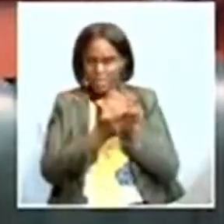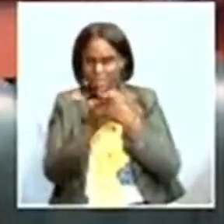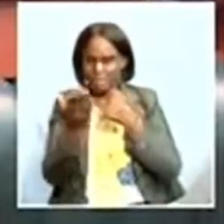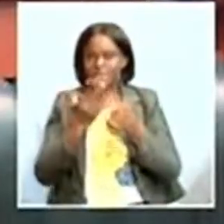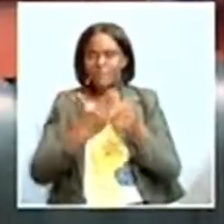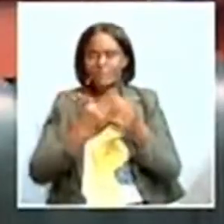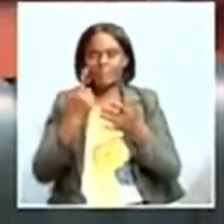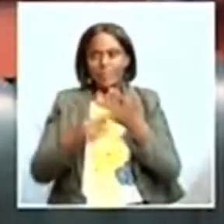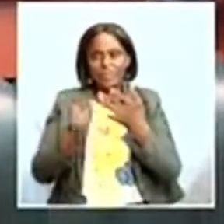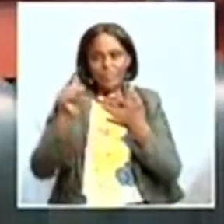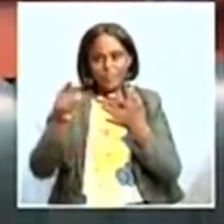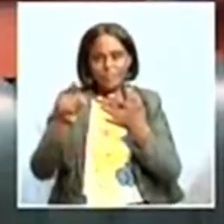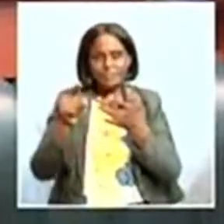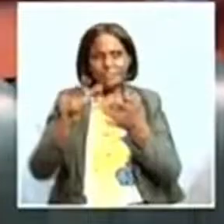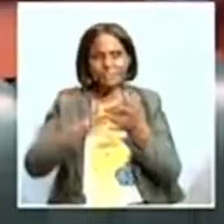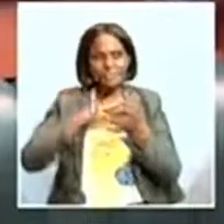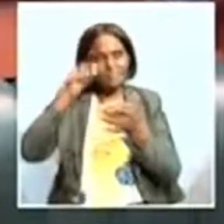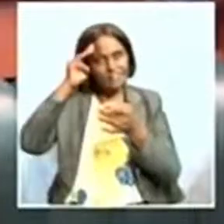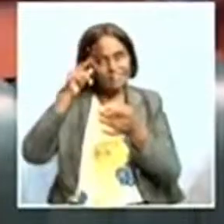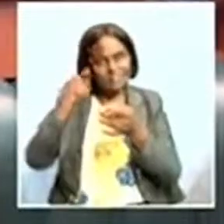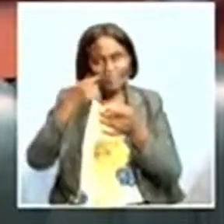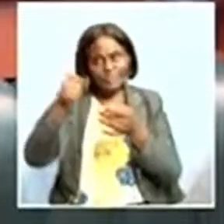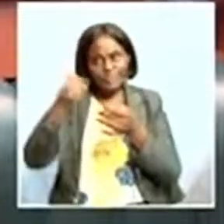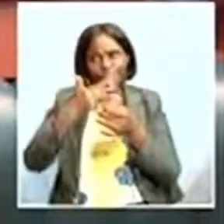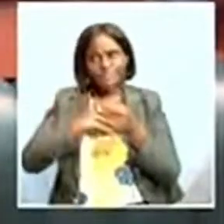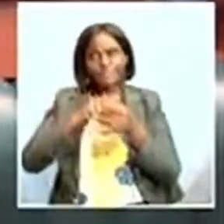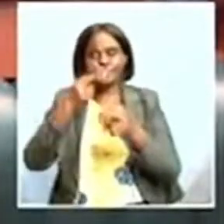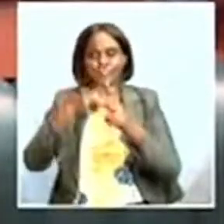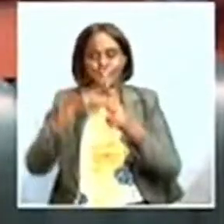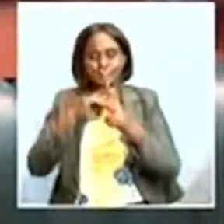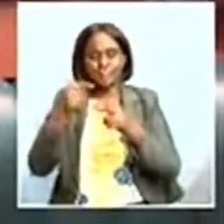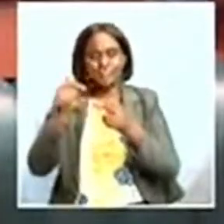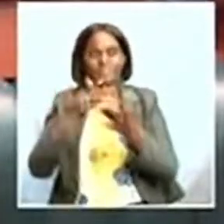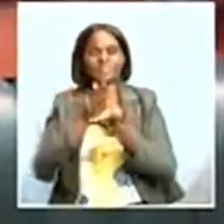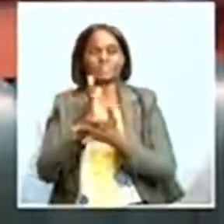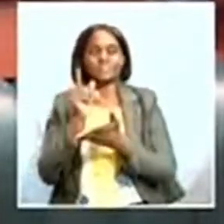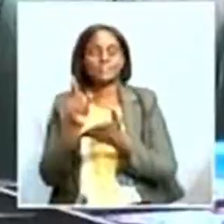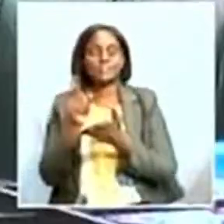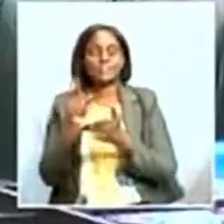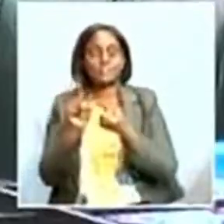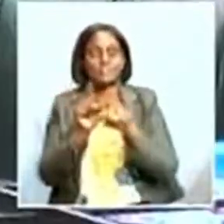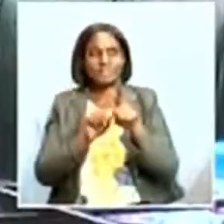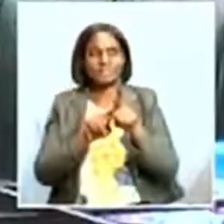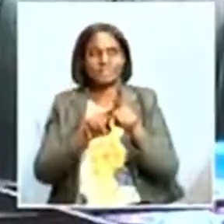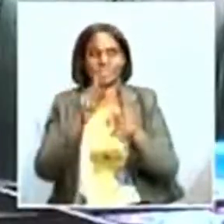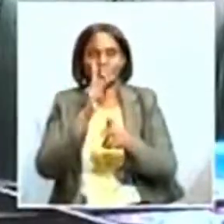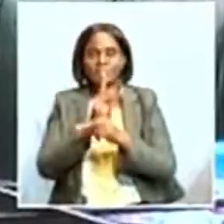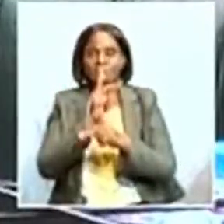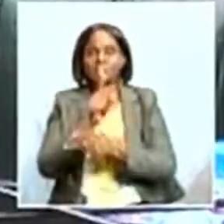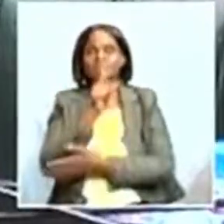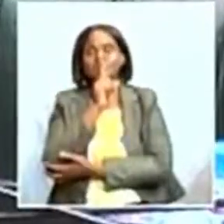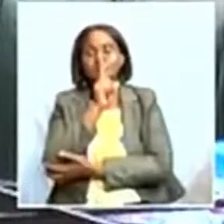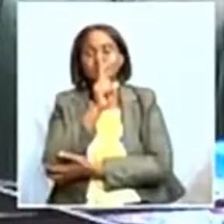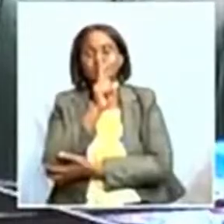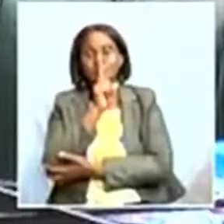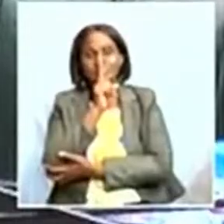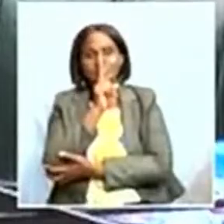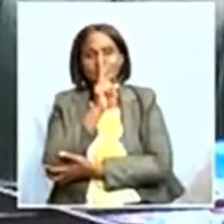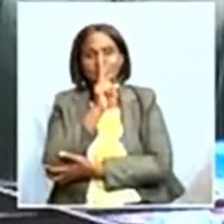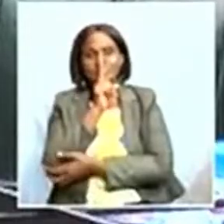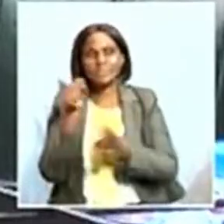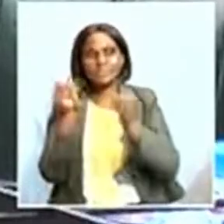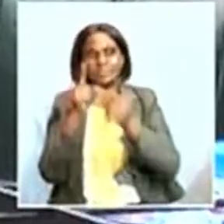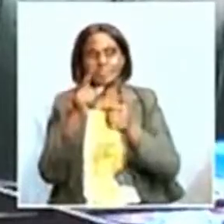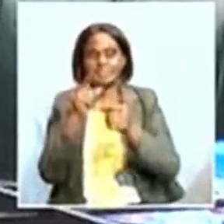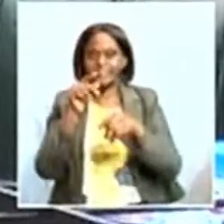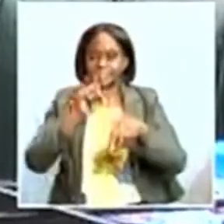my minister, who is also my namesake, in order to keep quiet when